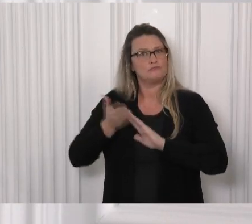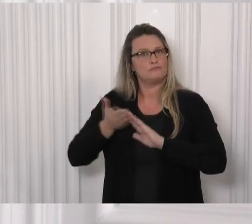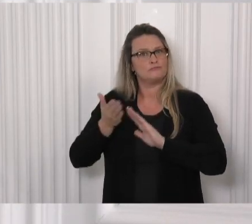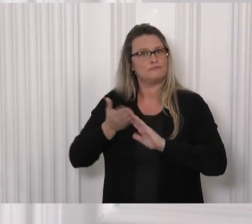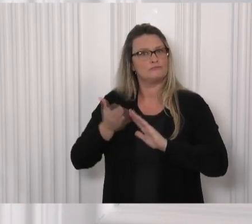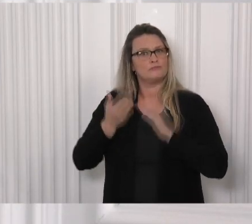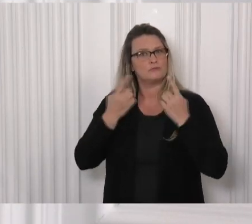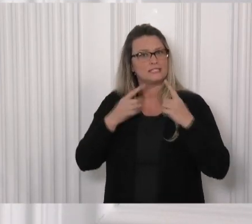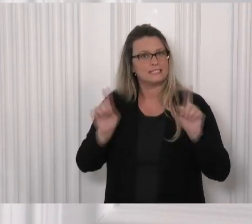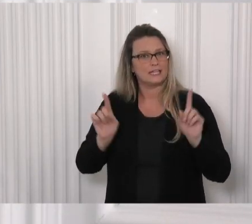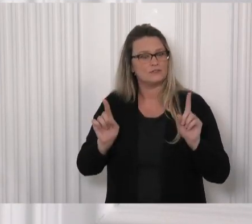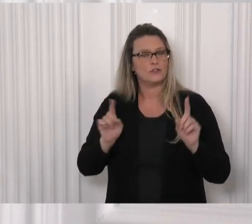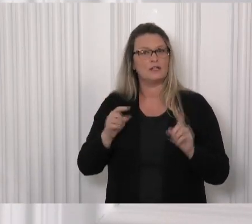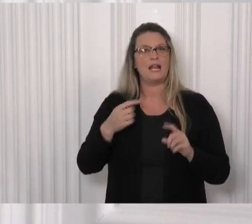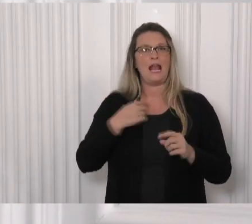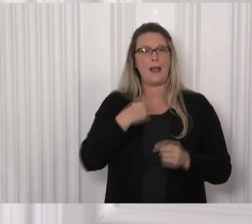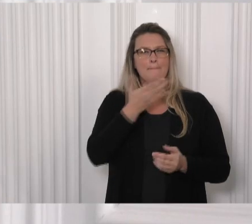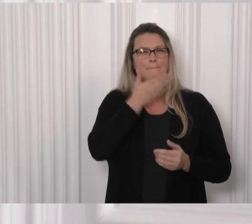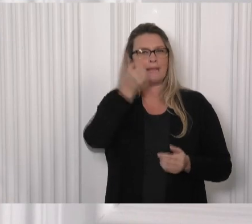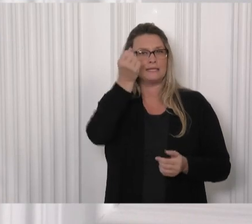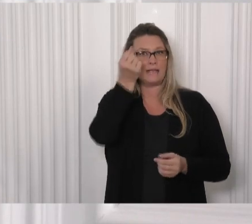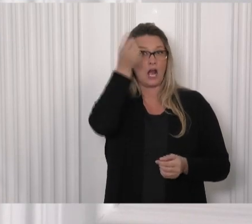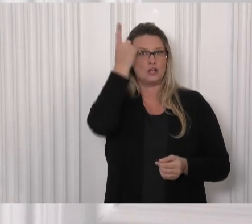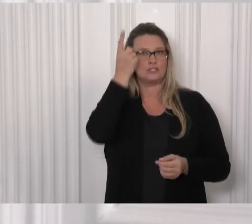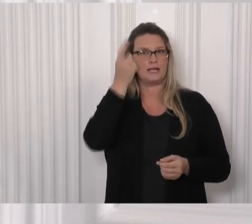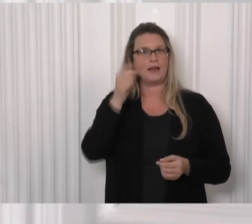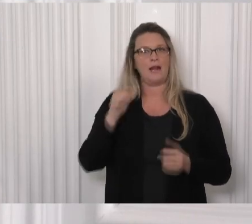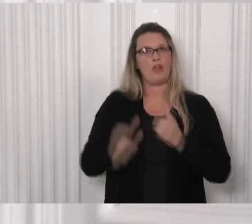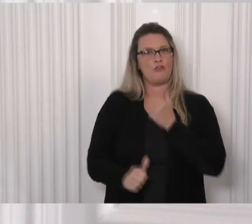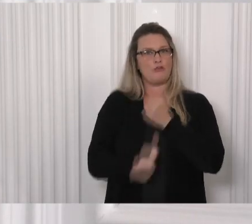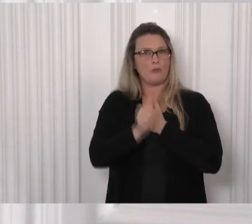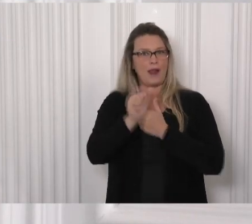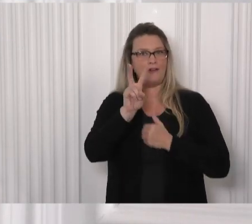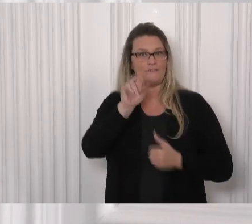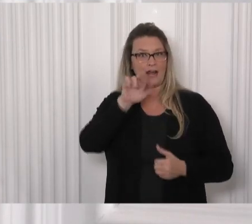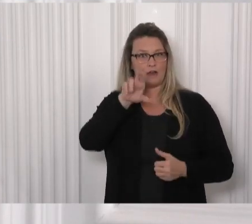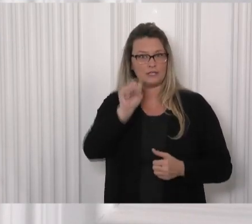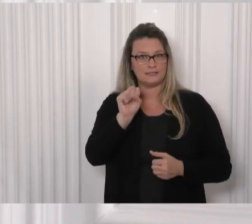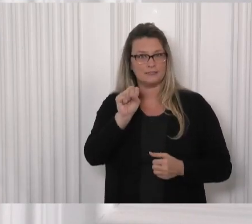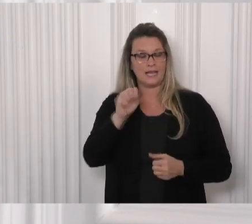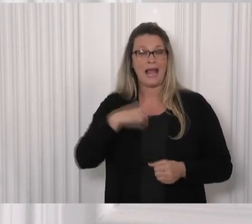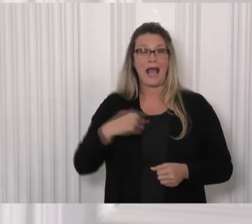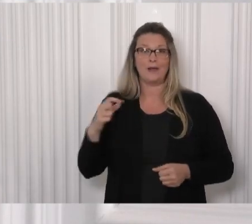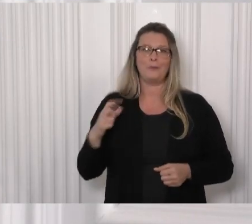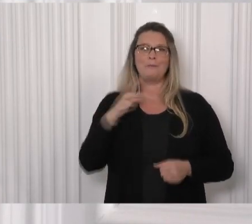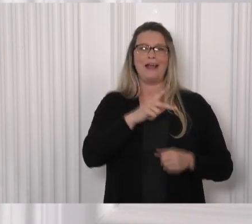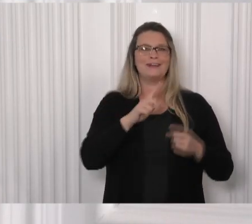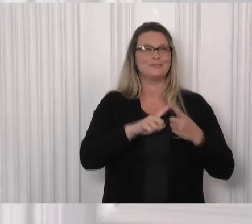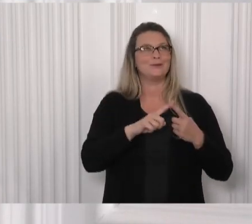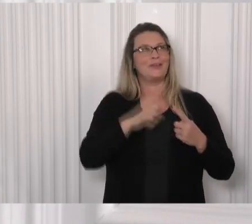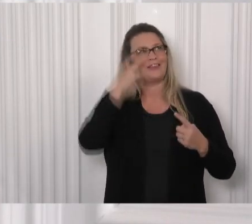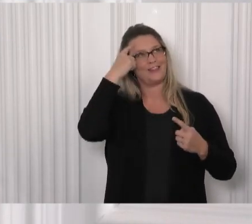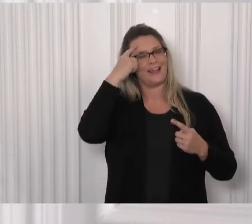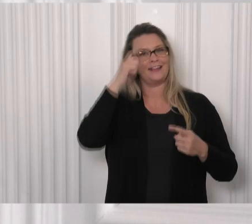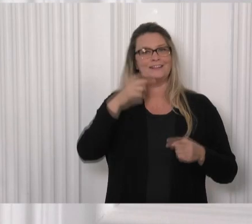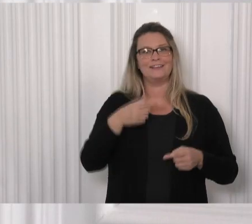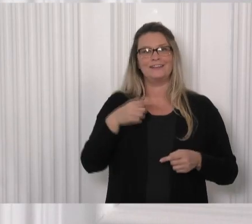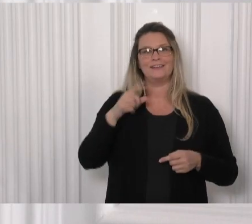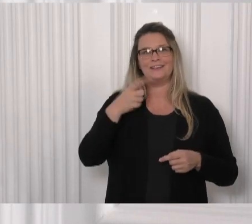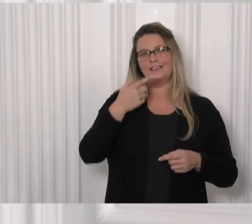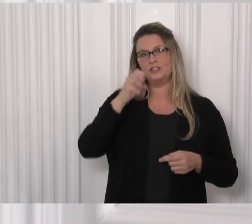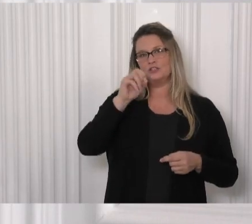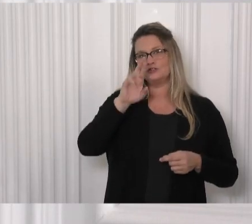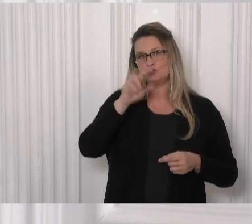better understand and address the threat of the virus. I go back to George Washington and the band of militiamen that won